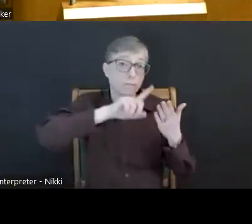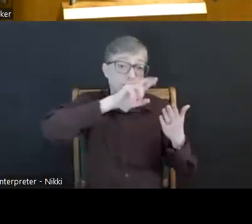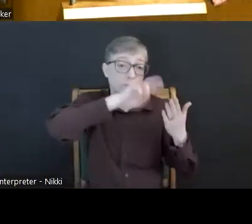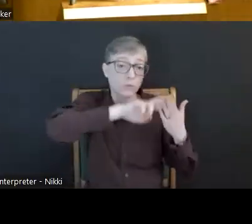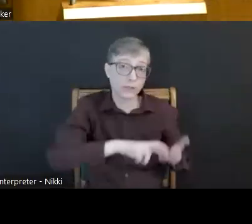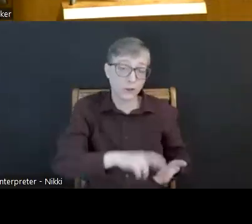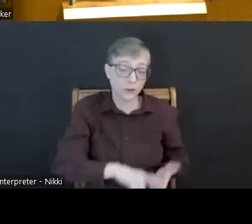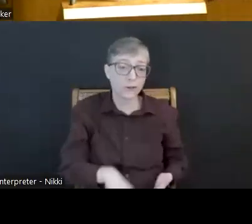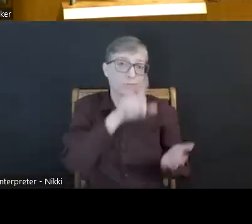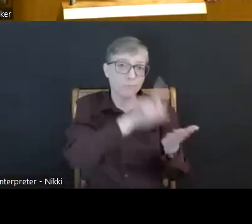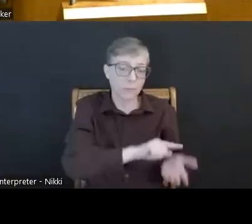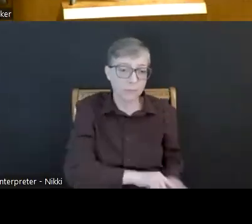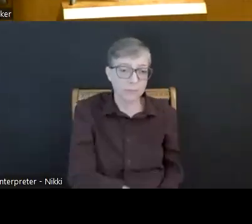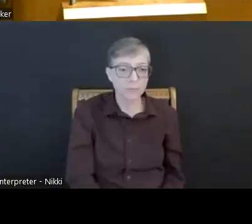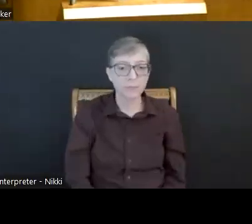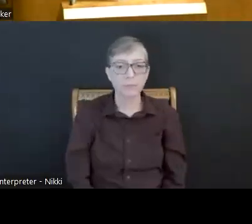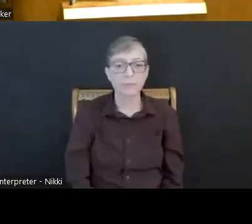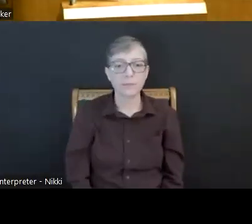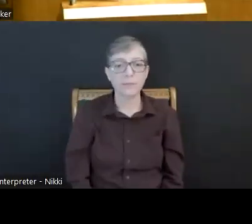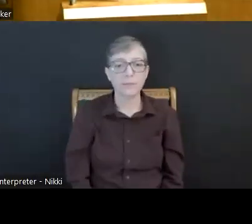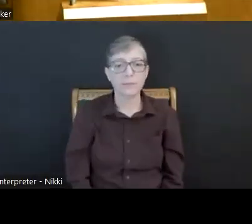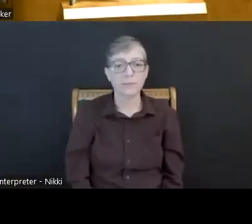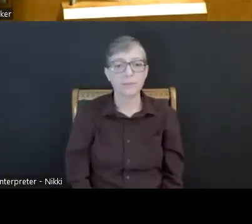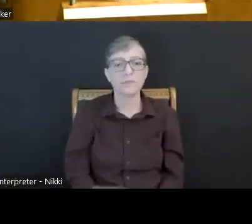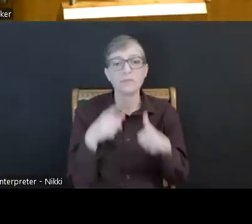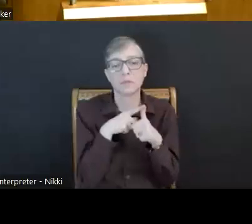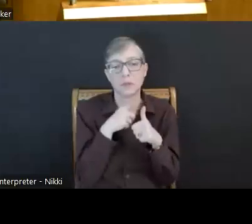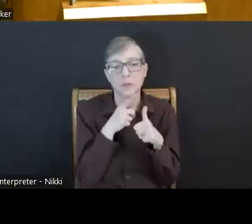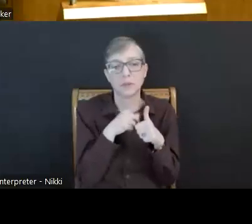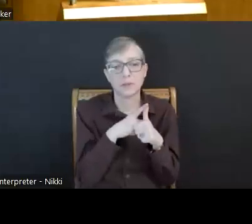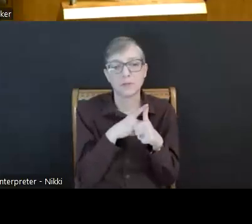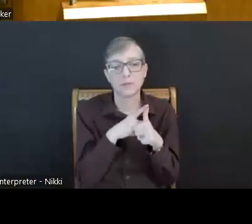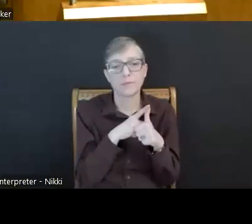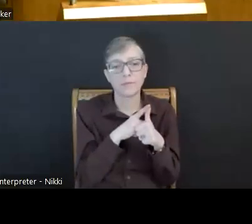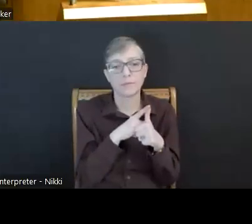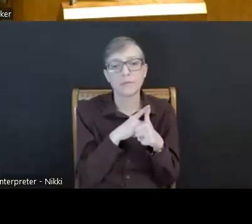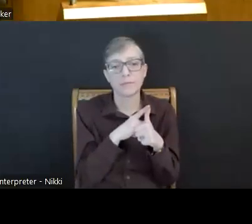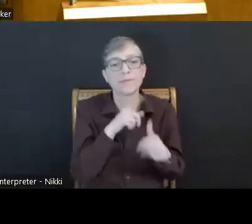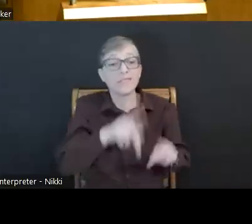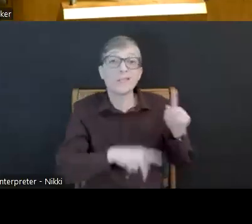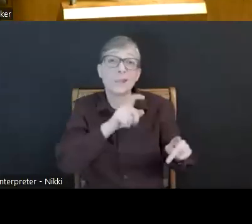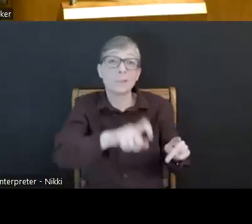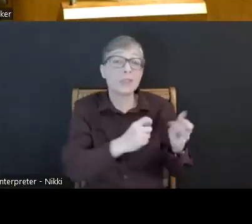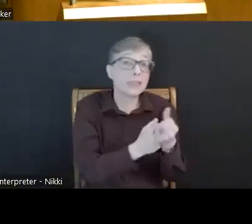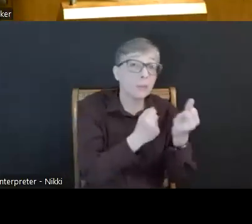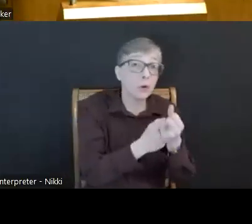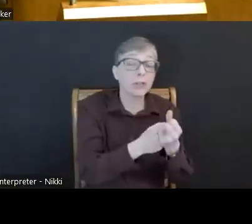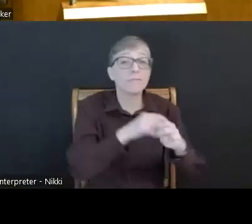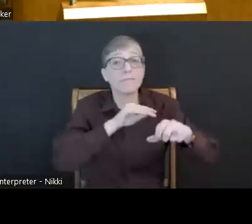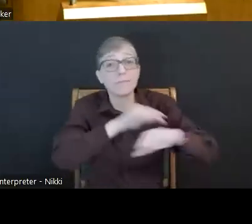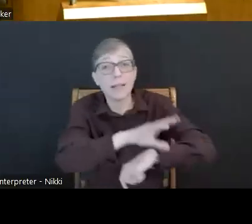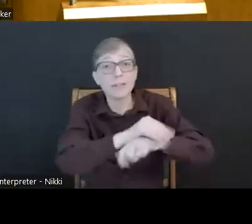not a surprise, people with vision loss and significant mental health issues should have available to them support, counseling, or therapy with